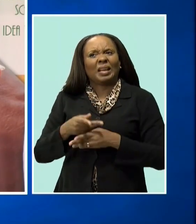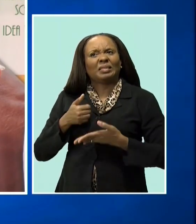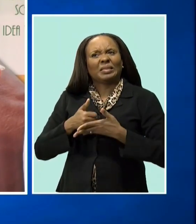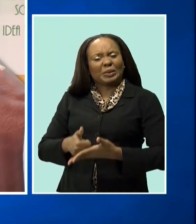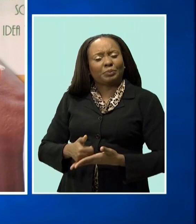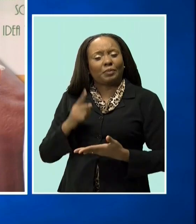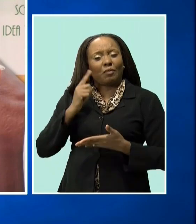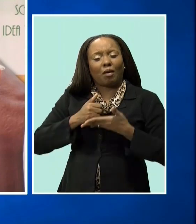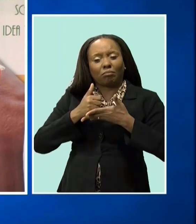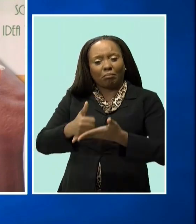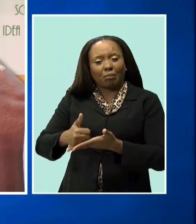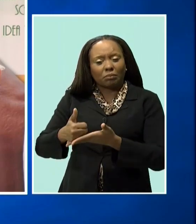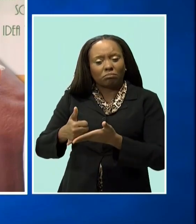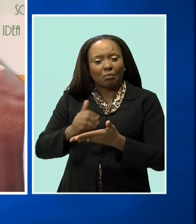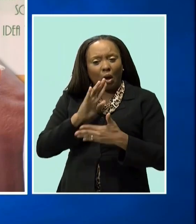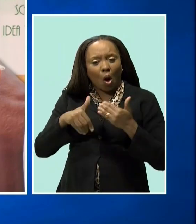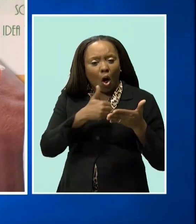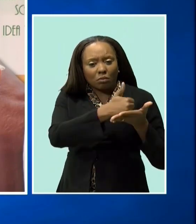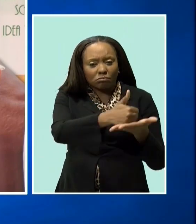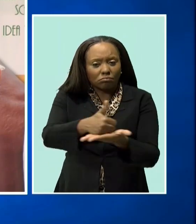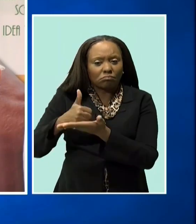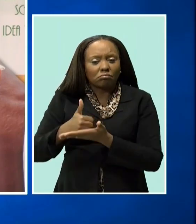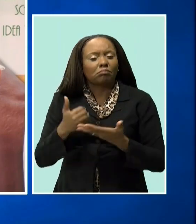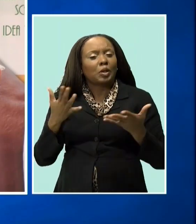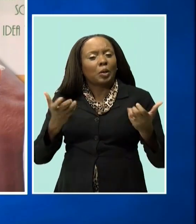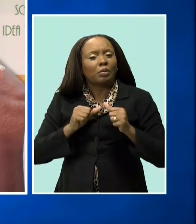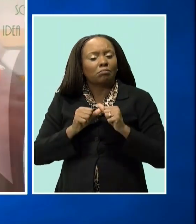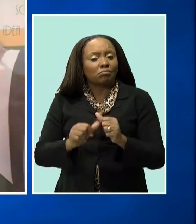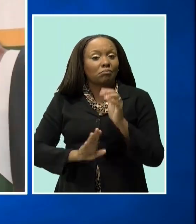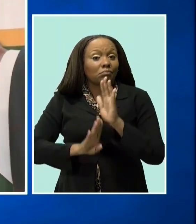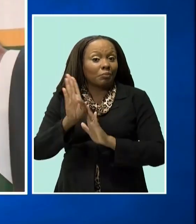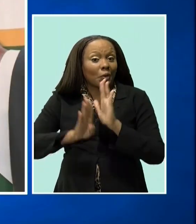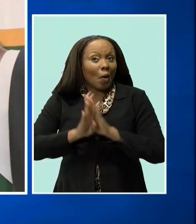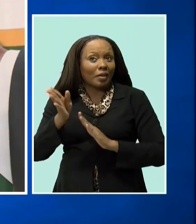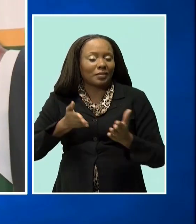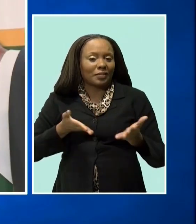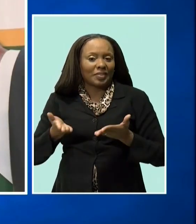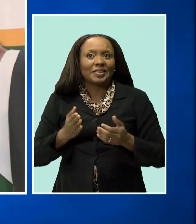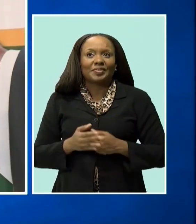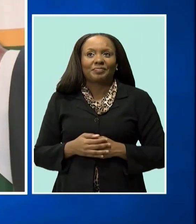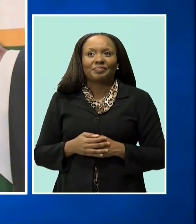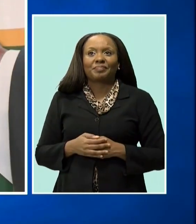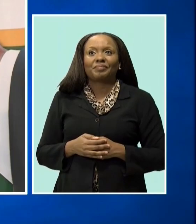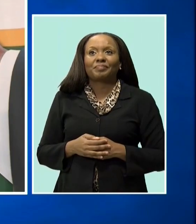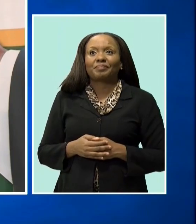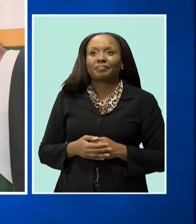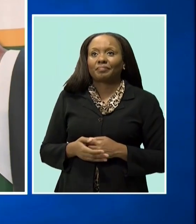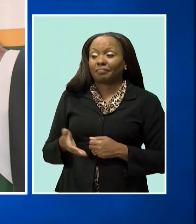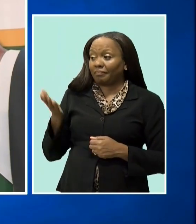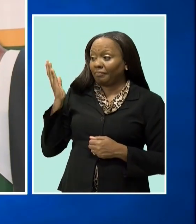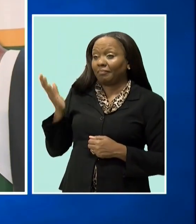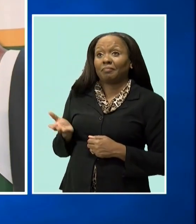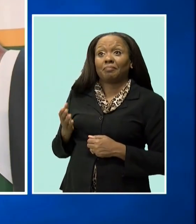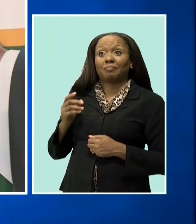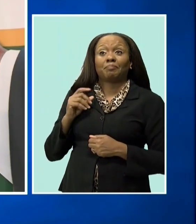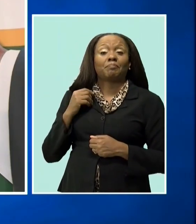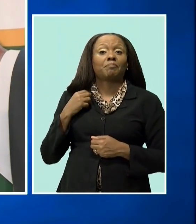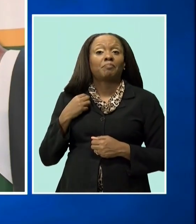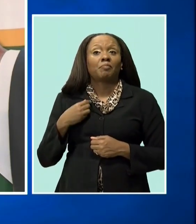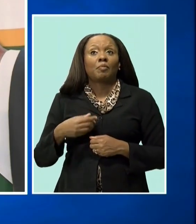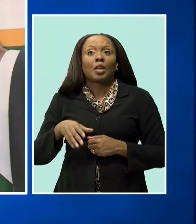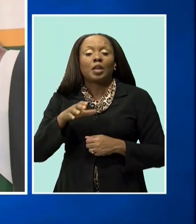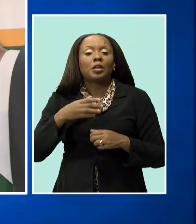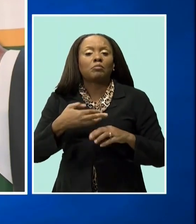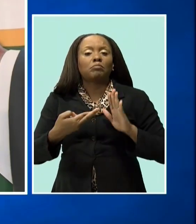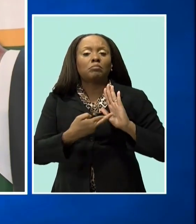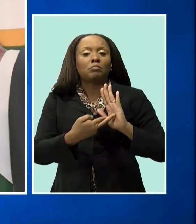help, we trust that we would continue to grow and develop the service. Meanwhile, in her remarks, speaking on behalf of Youth, Sports and